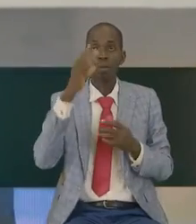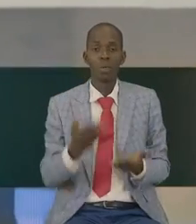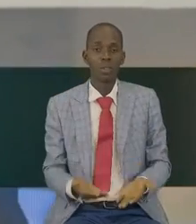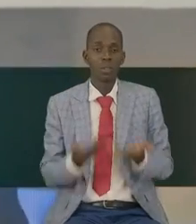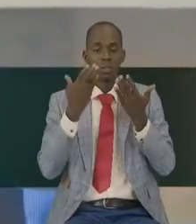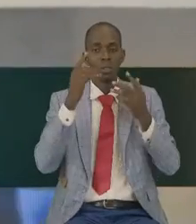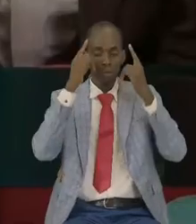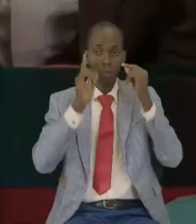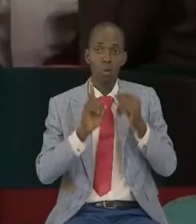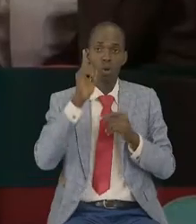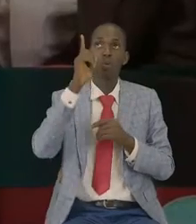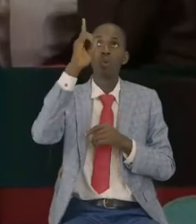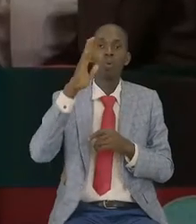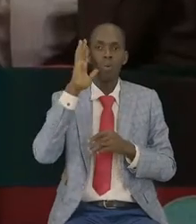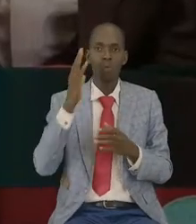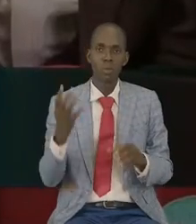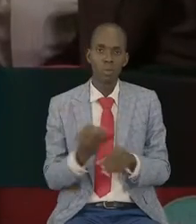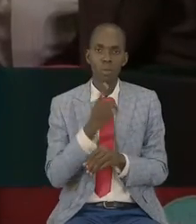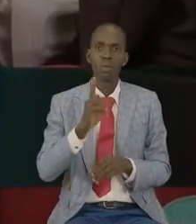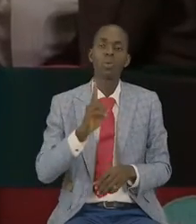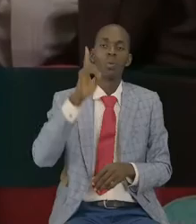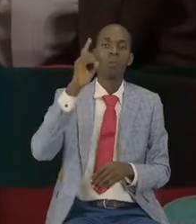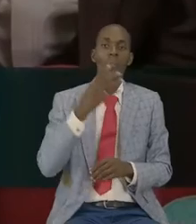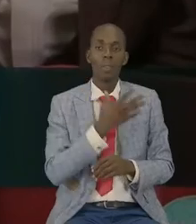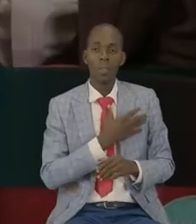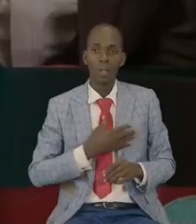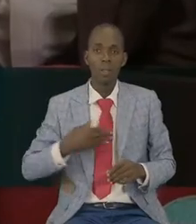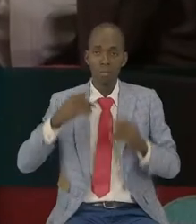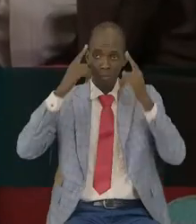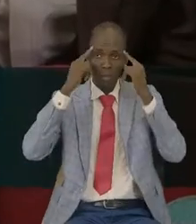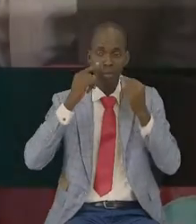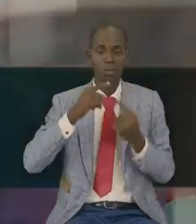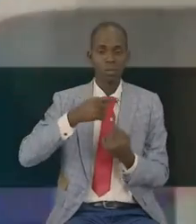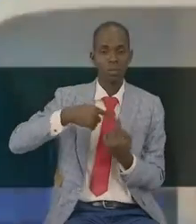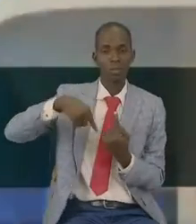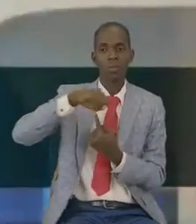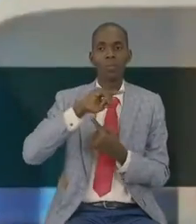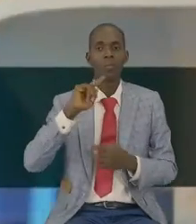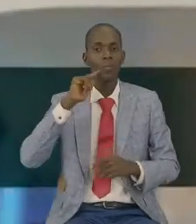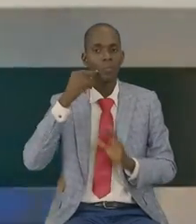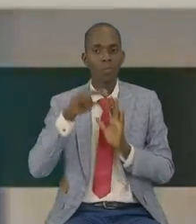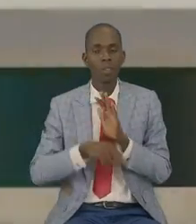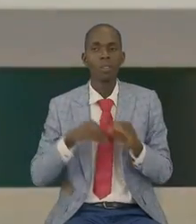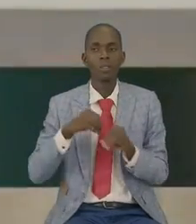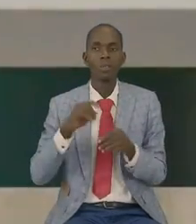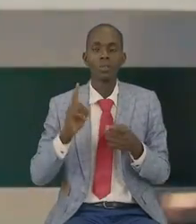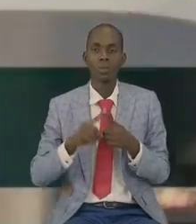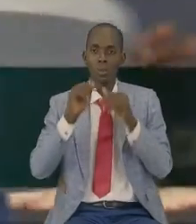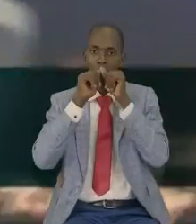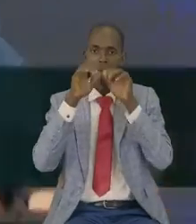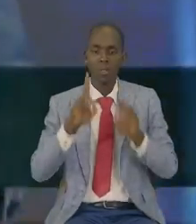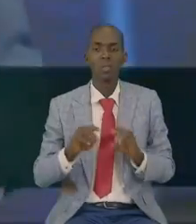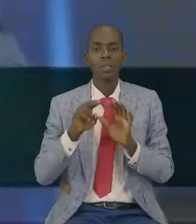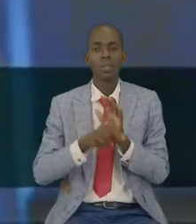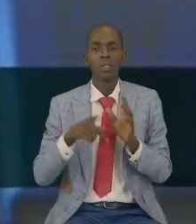raise you up. And he turned bitterness into blessedness. The exceptional